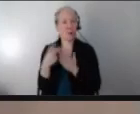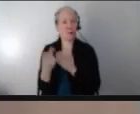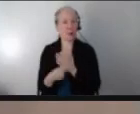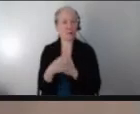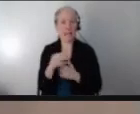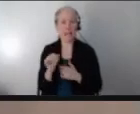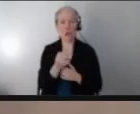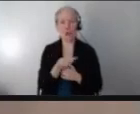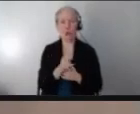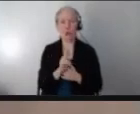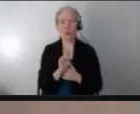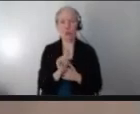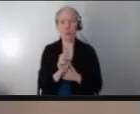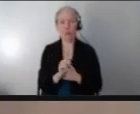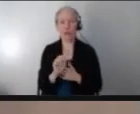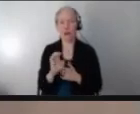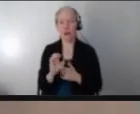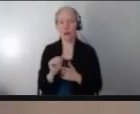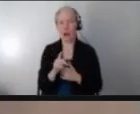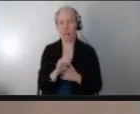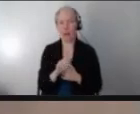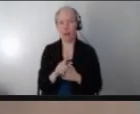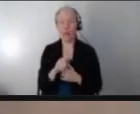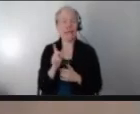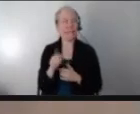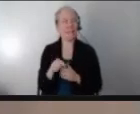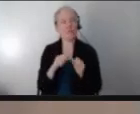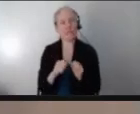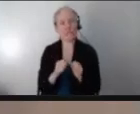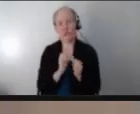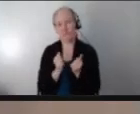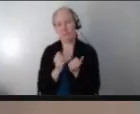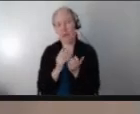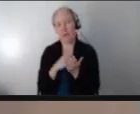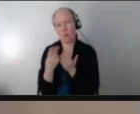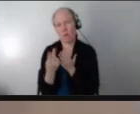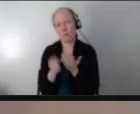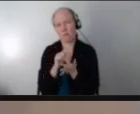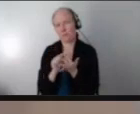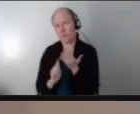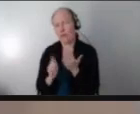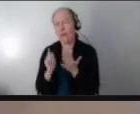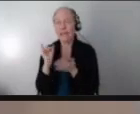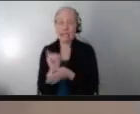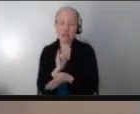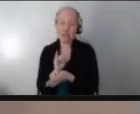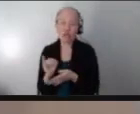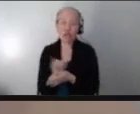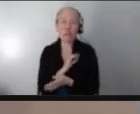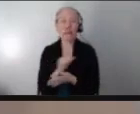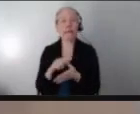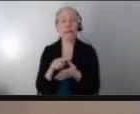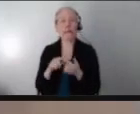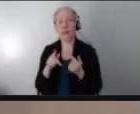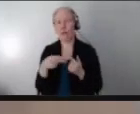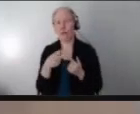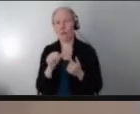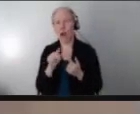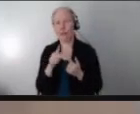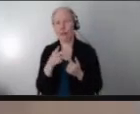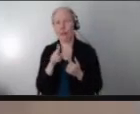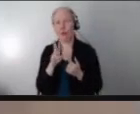with regards to our internships and what we call pathway interns and